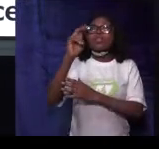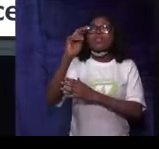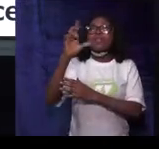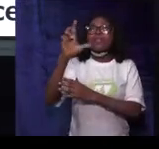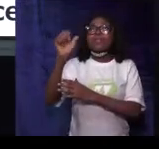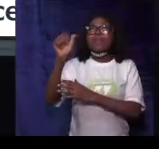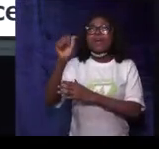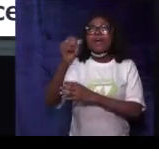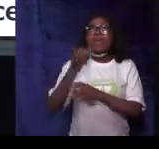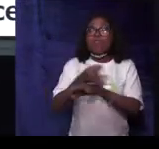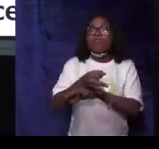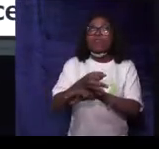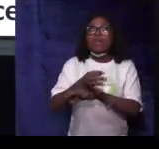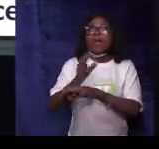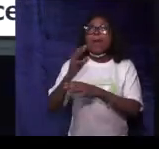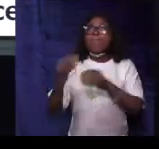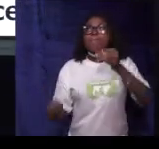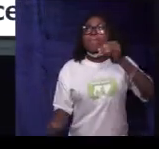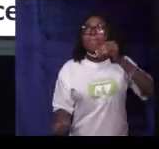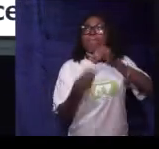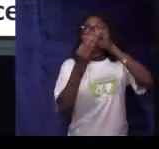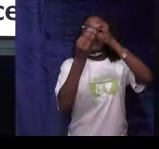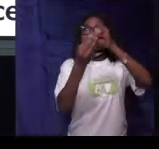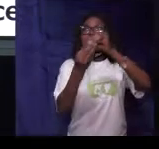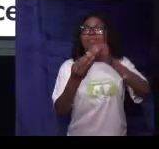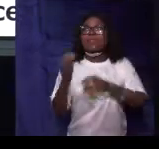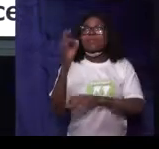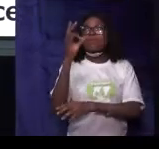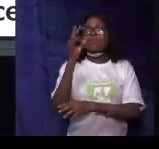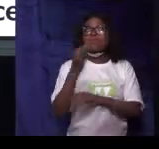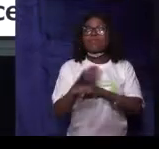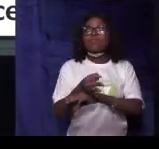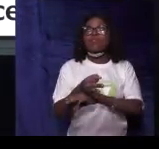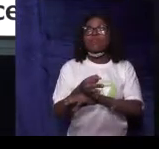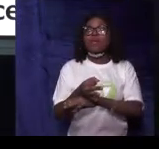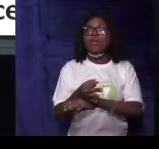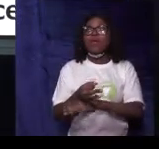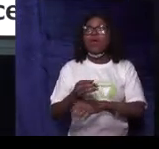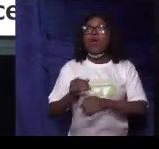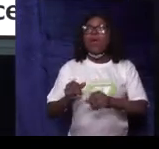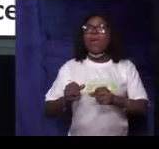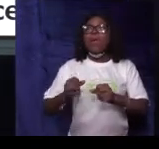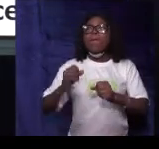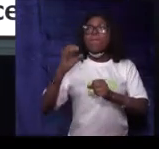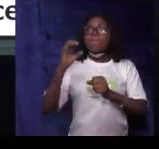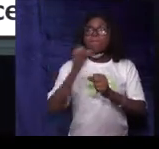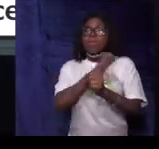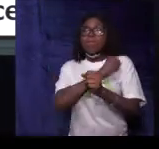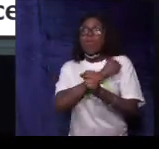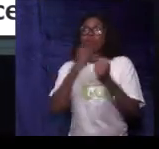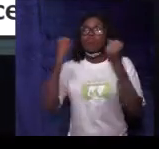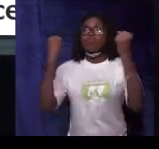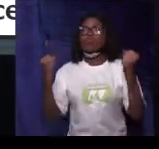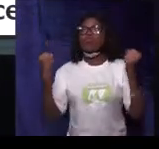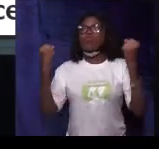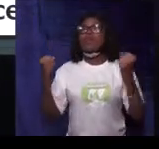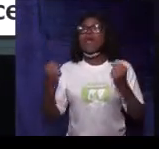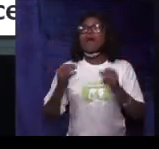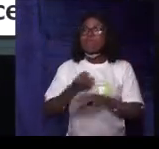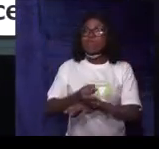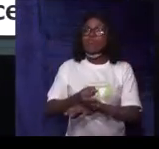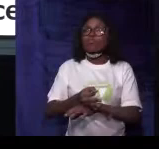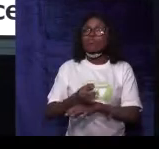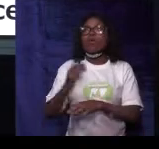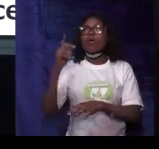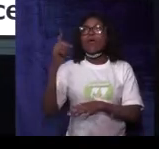force, magnetic force, muscular force, gravitational